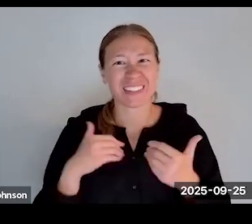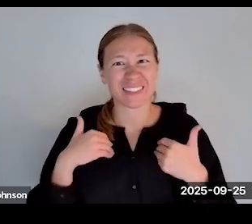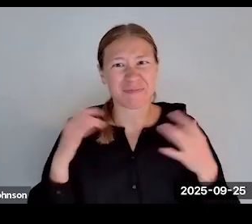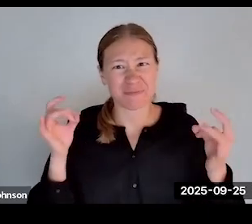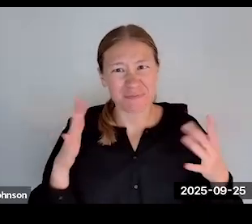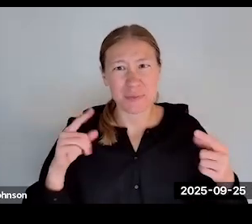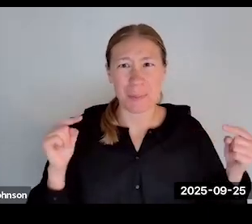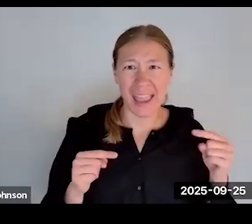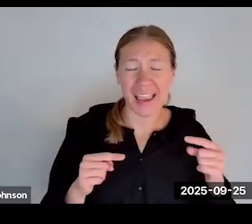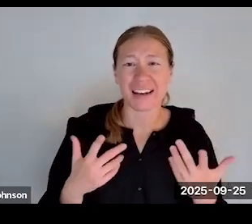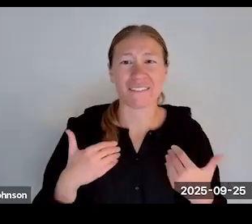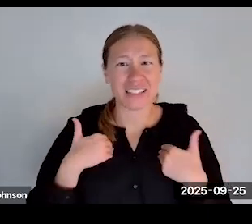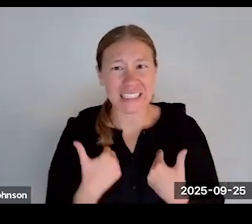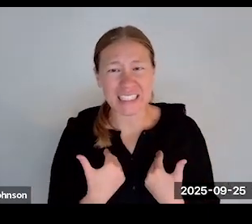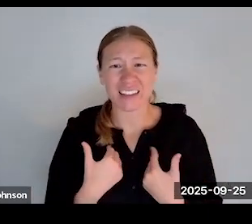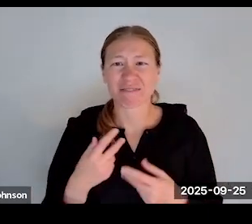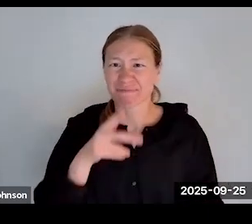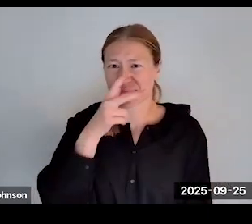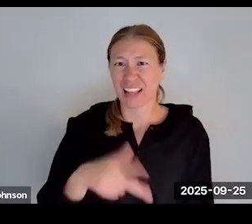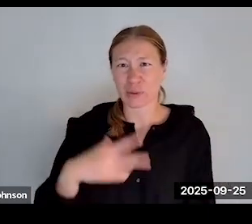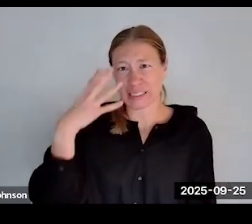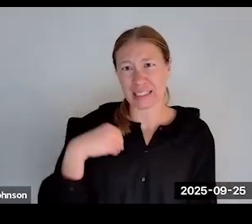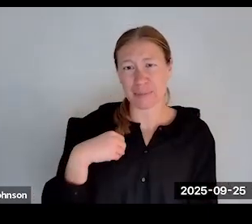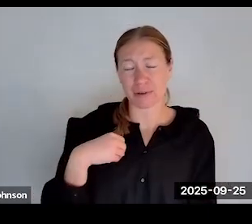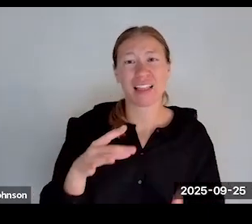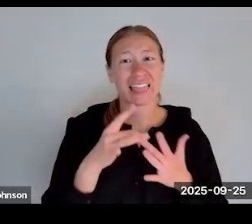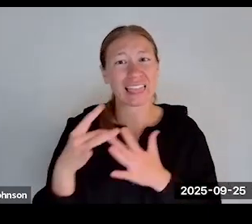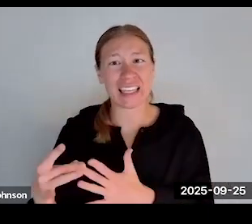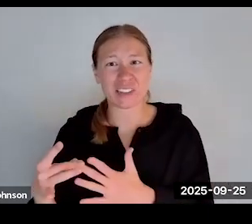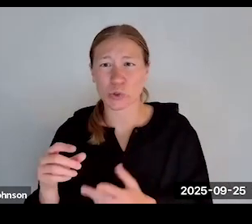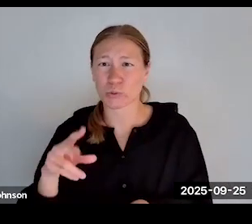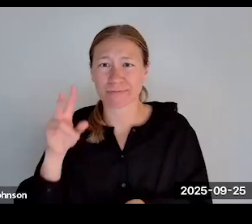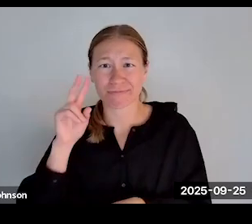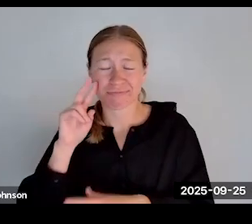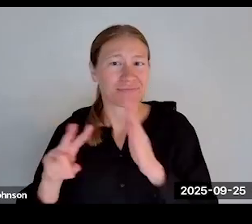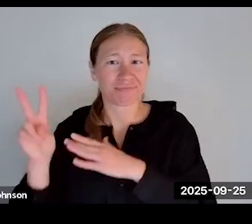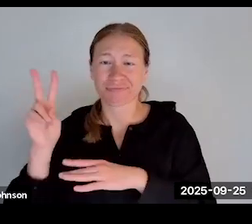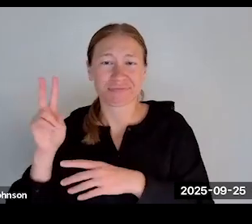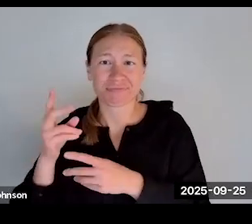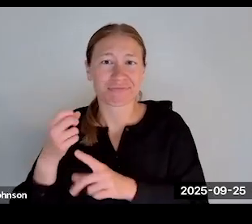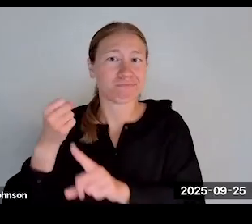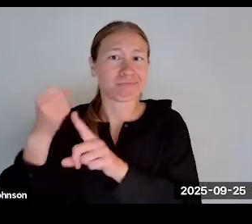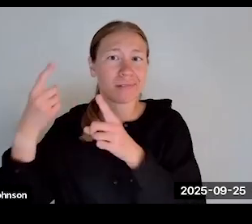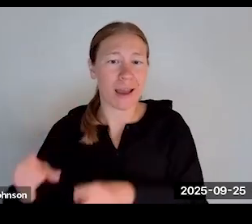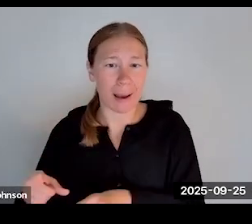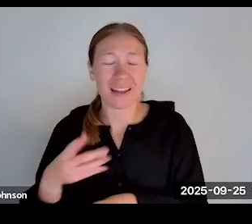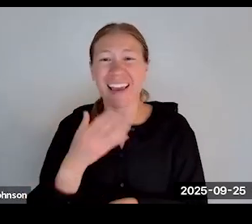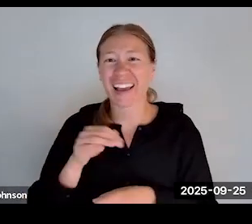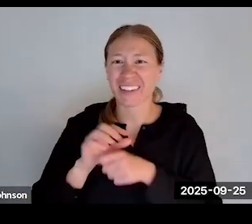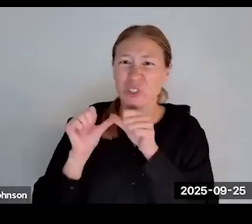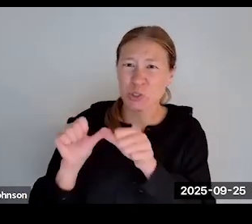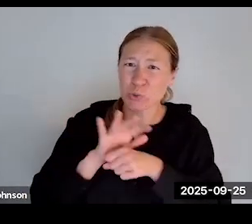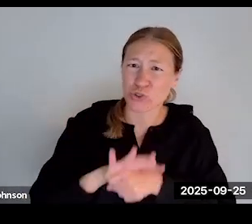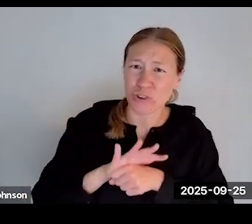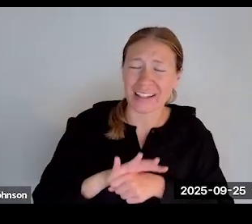and poor sleep, which can lead to those unpredictable flares. And the stress of managing ongoing symptoms